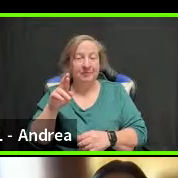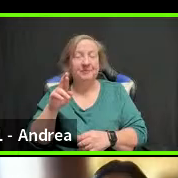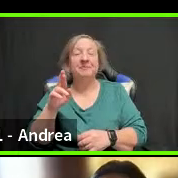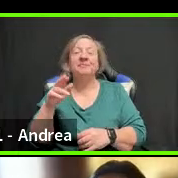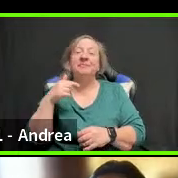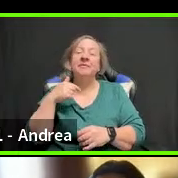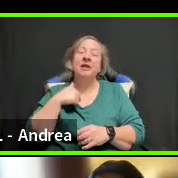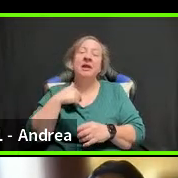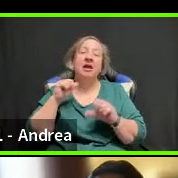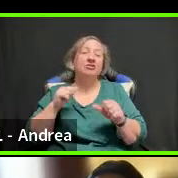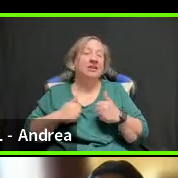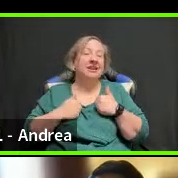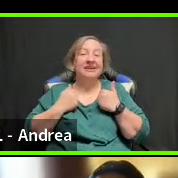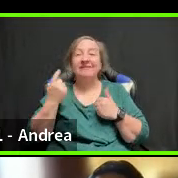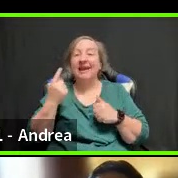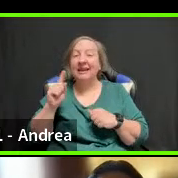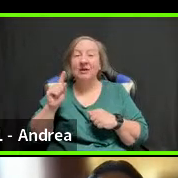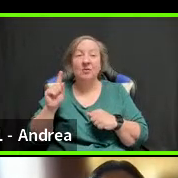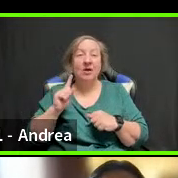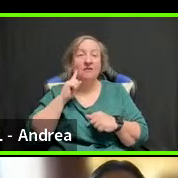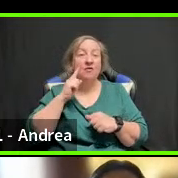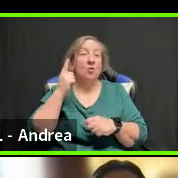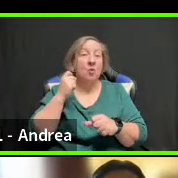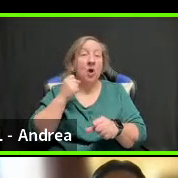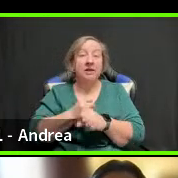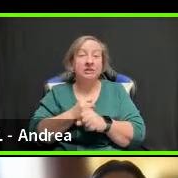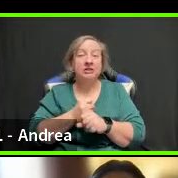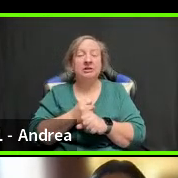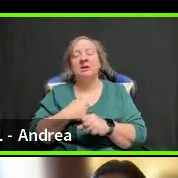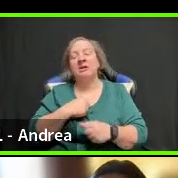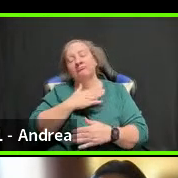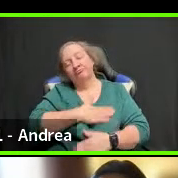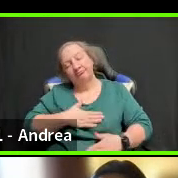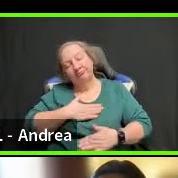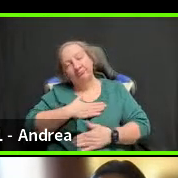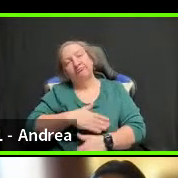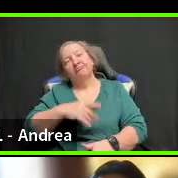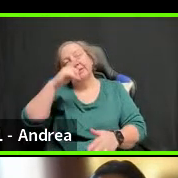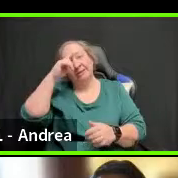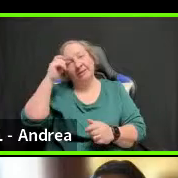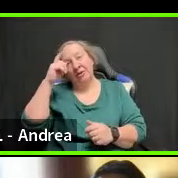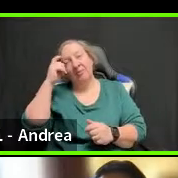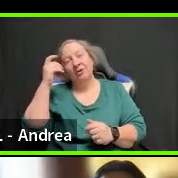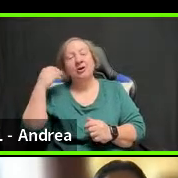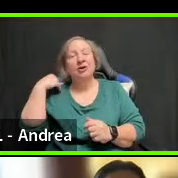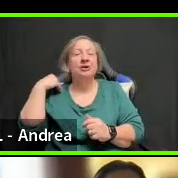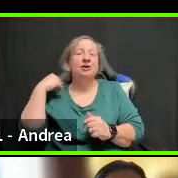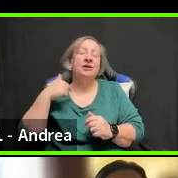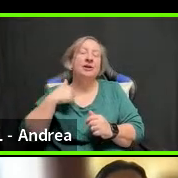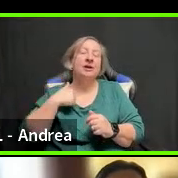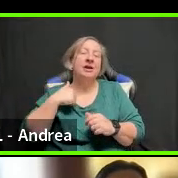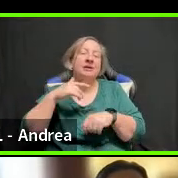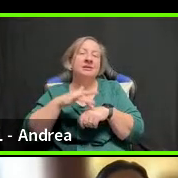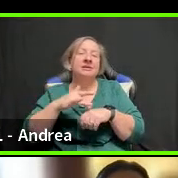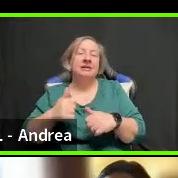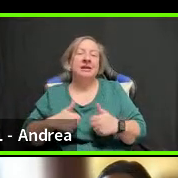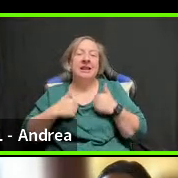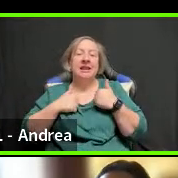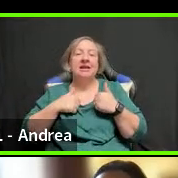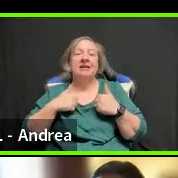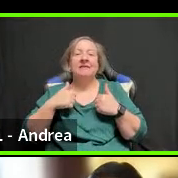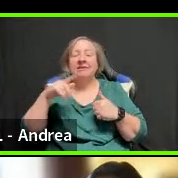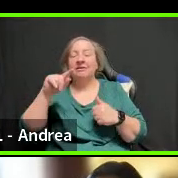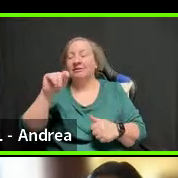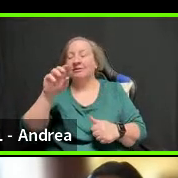I could live anywhere for a year, I really enjoyed my summer living in Tokyo. So I think that